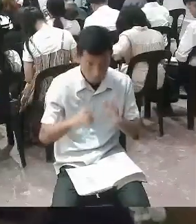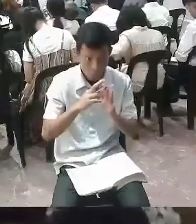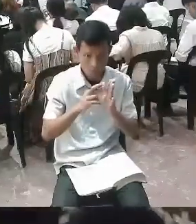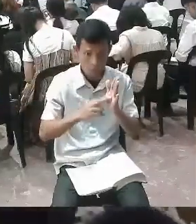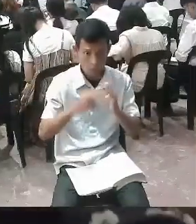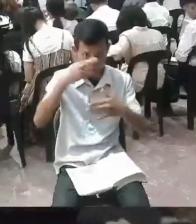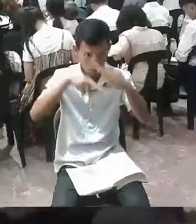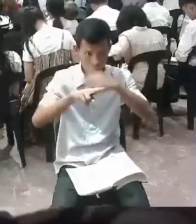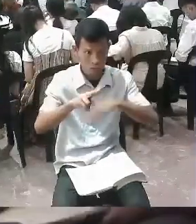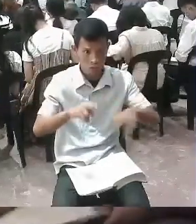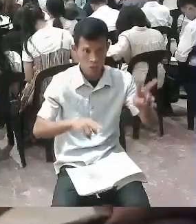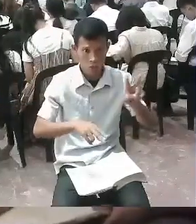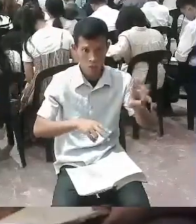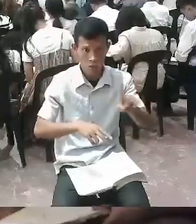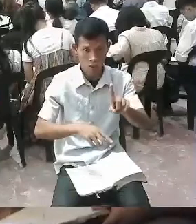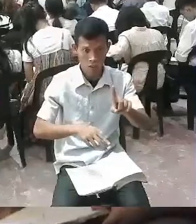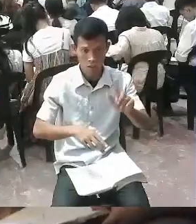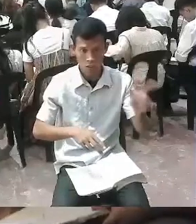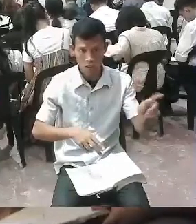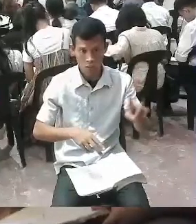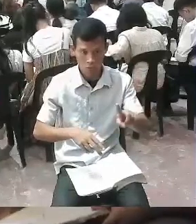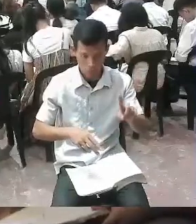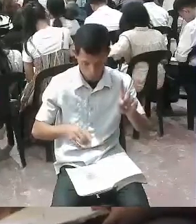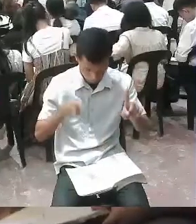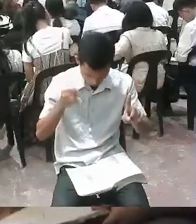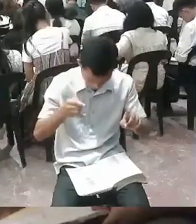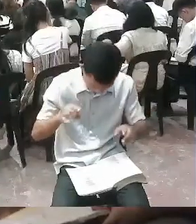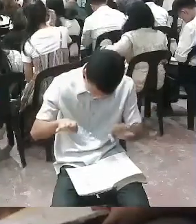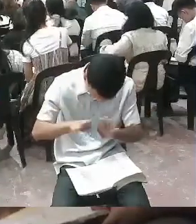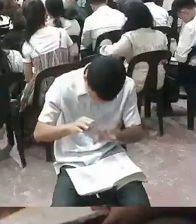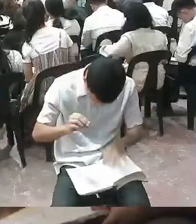21, and we'll close.